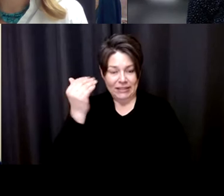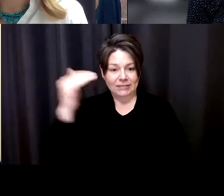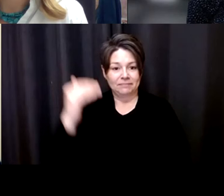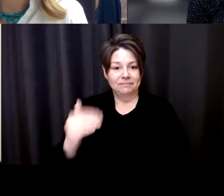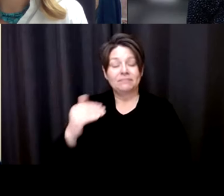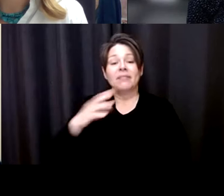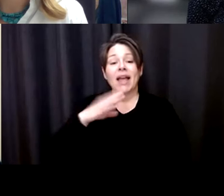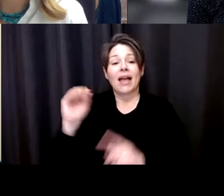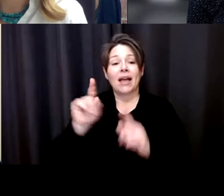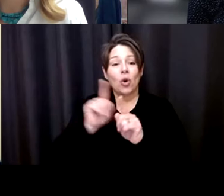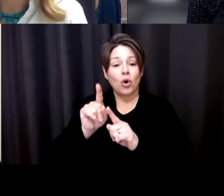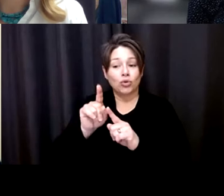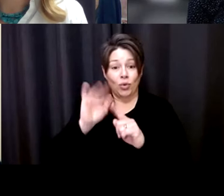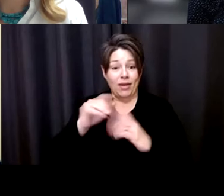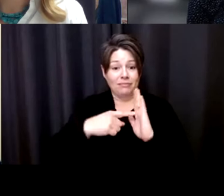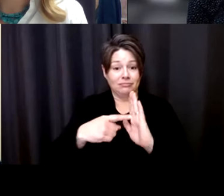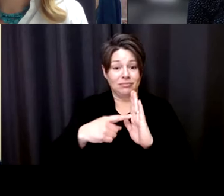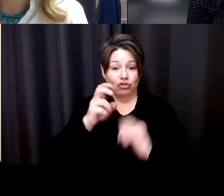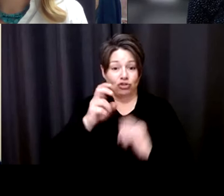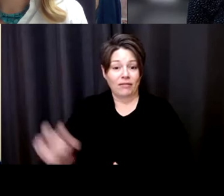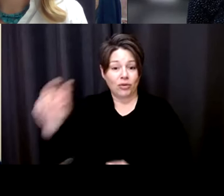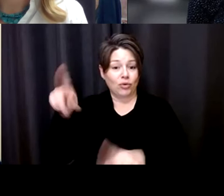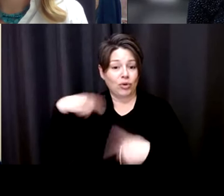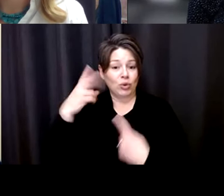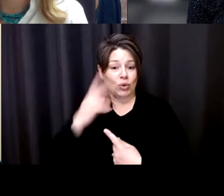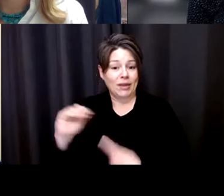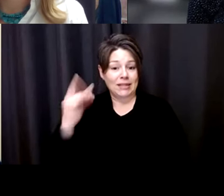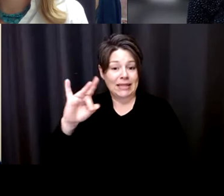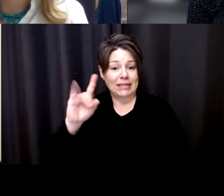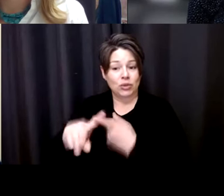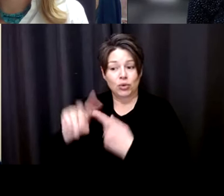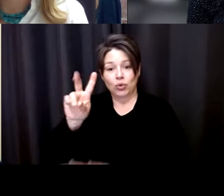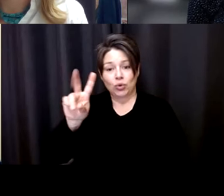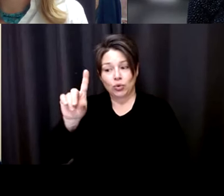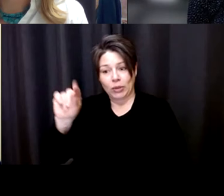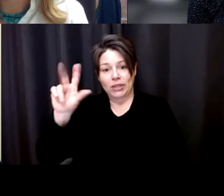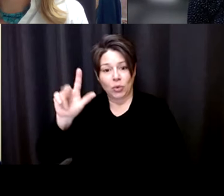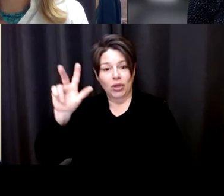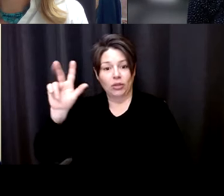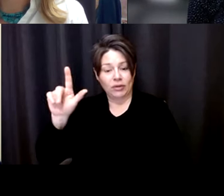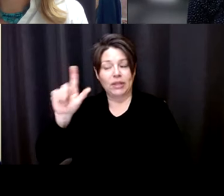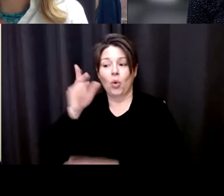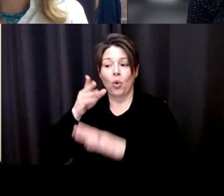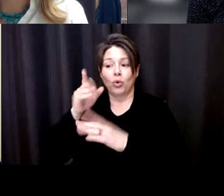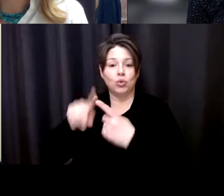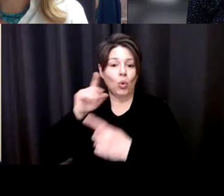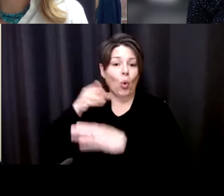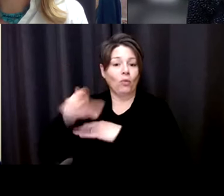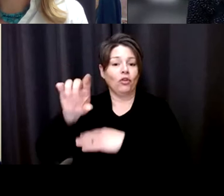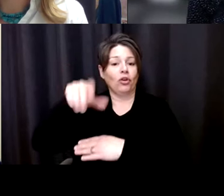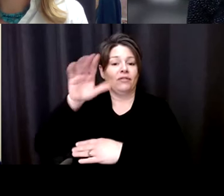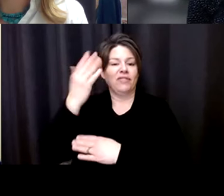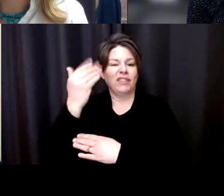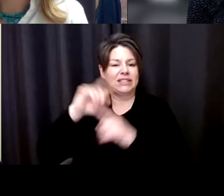and which has been traveling since 2018 through 2023 to over 15 venues